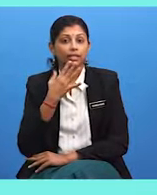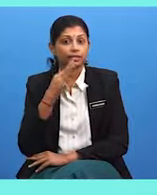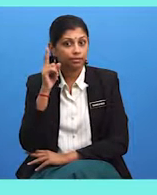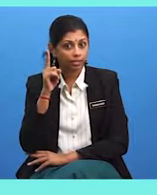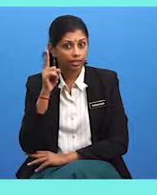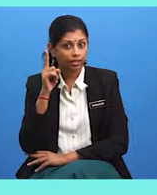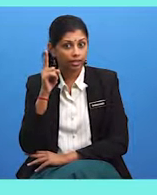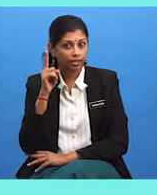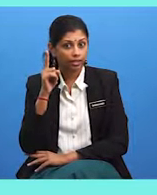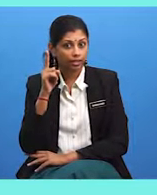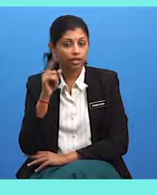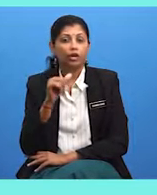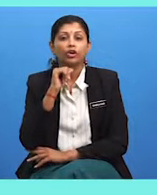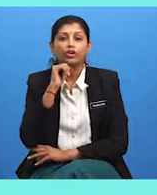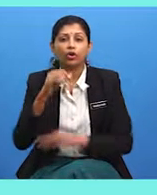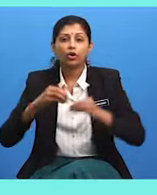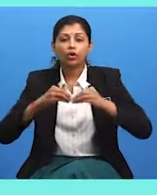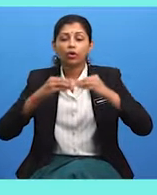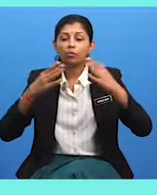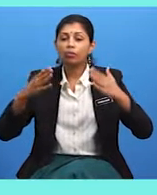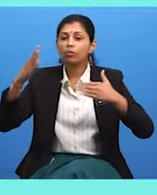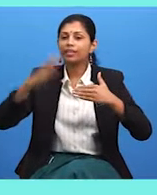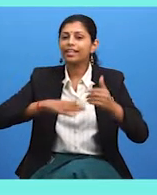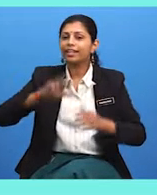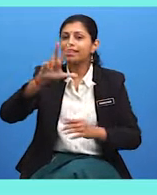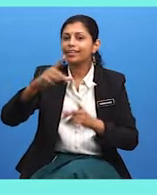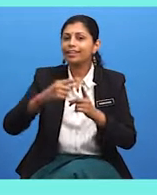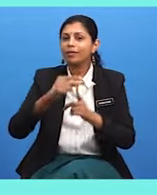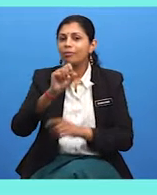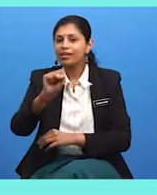answers in not more than 3 words.